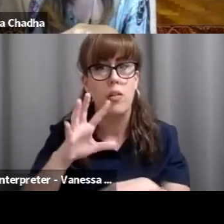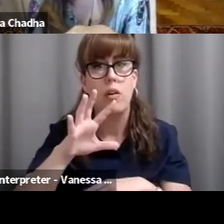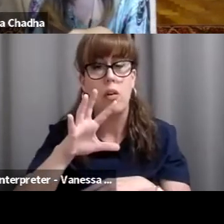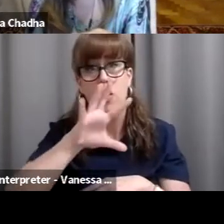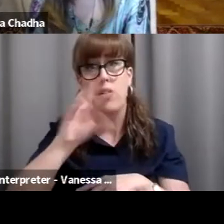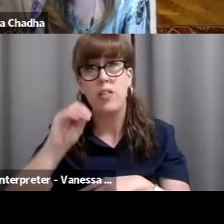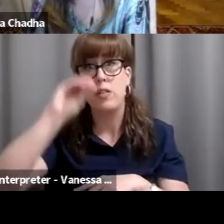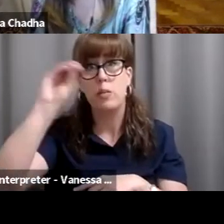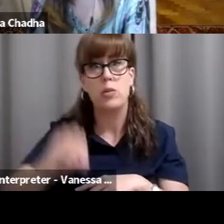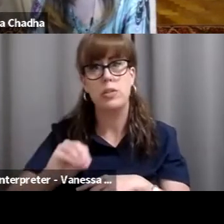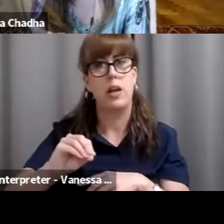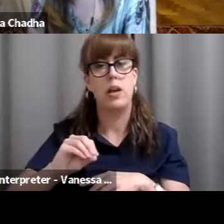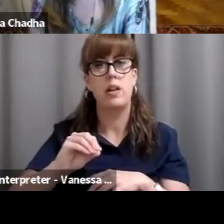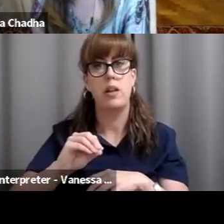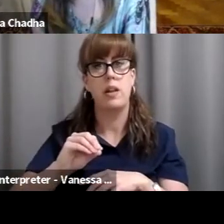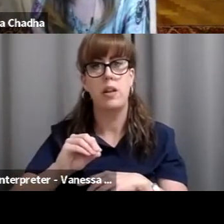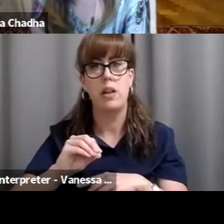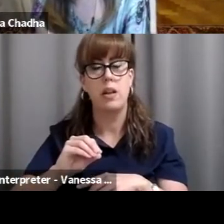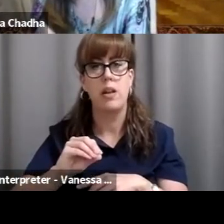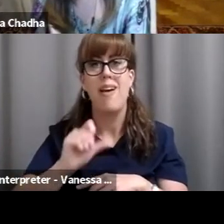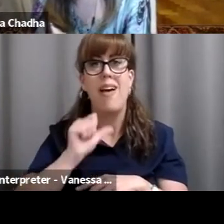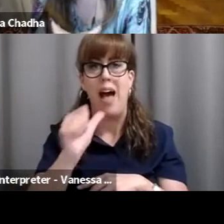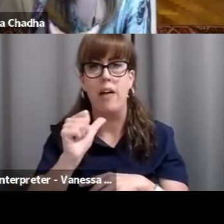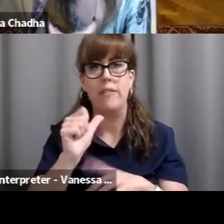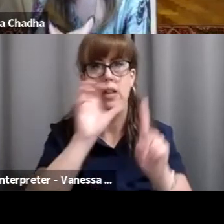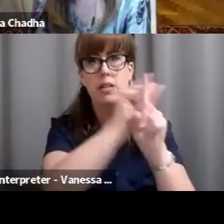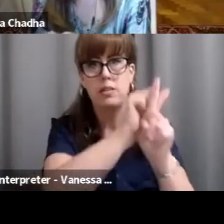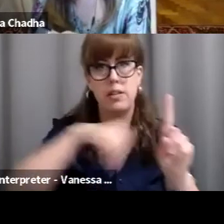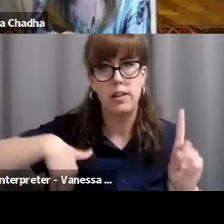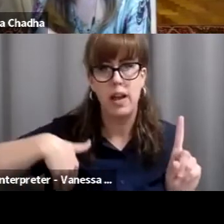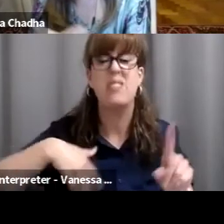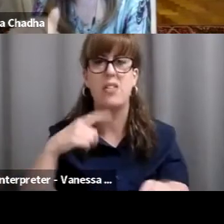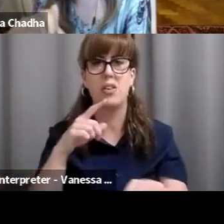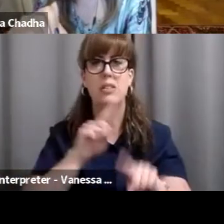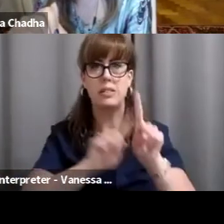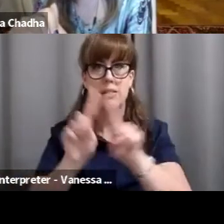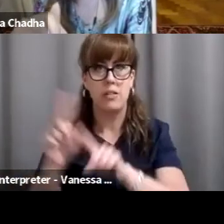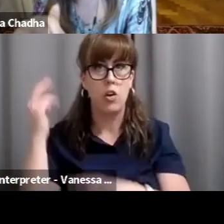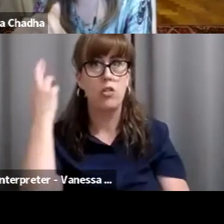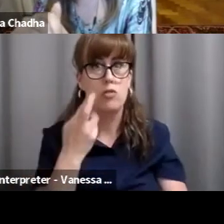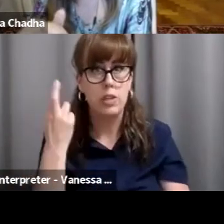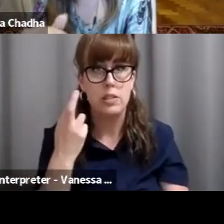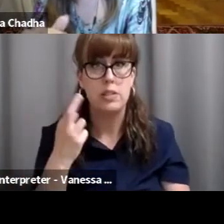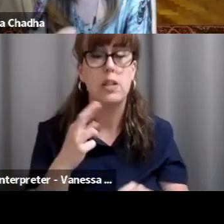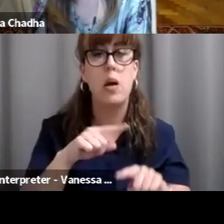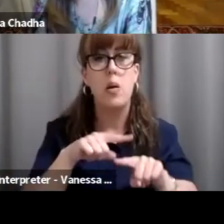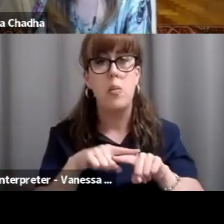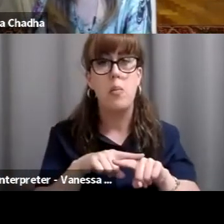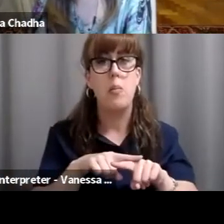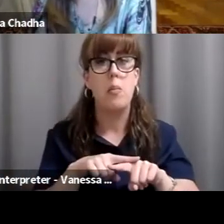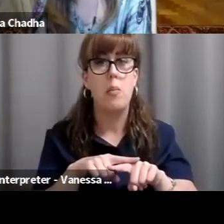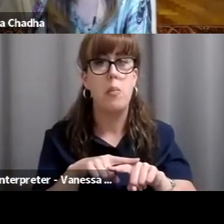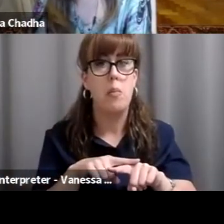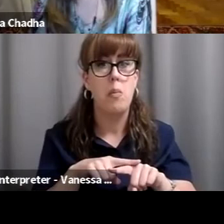as yet for various reasons. But we also realize that if